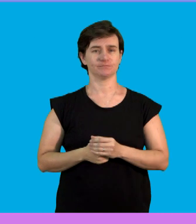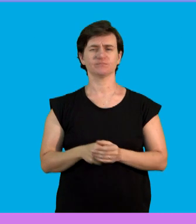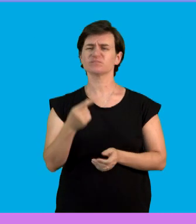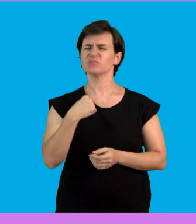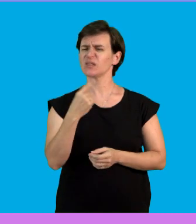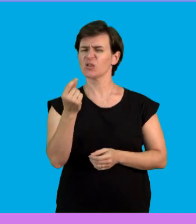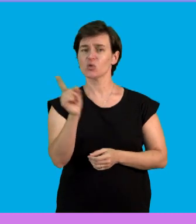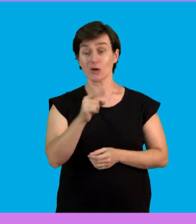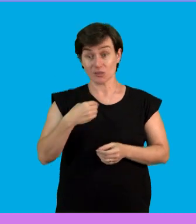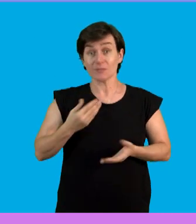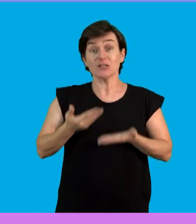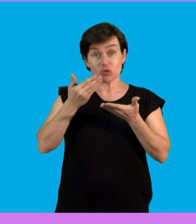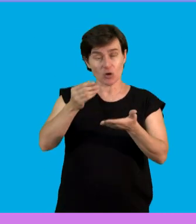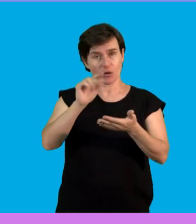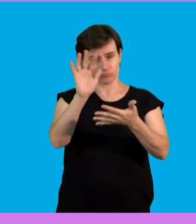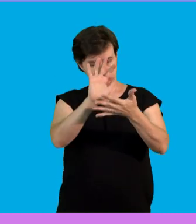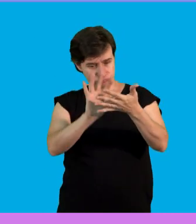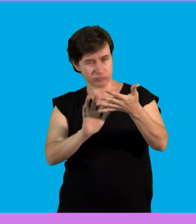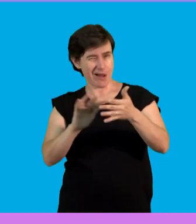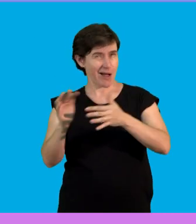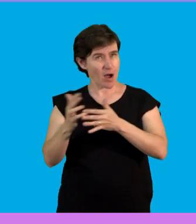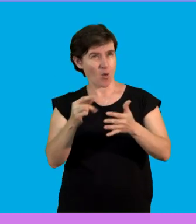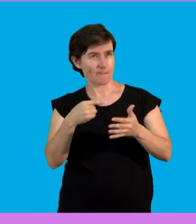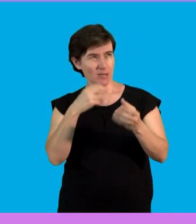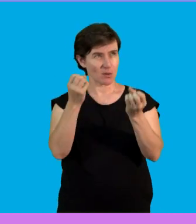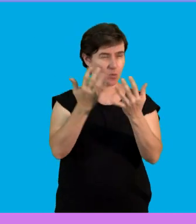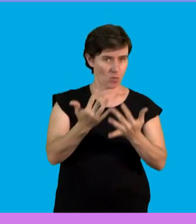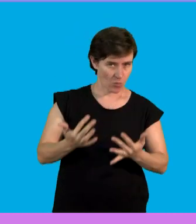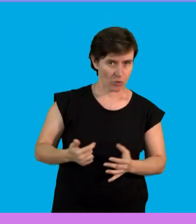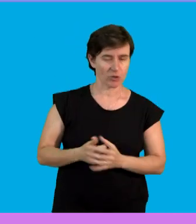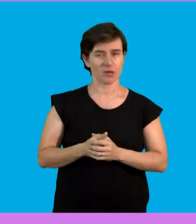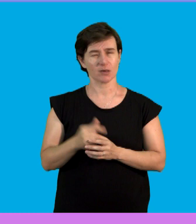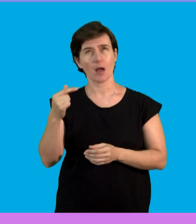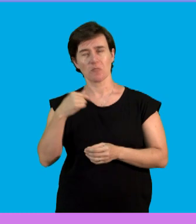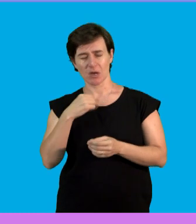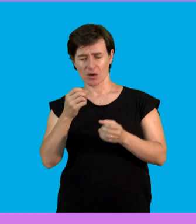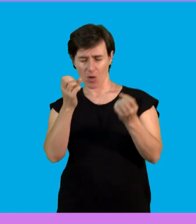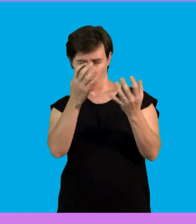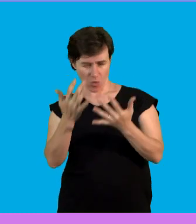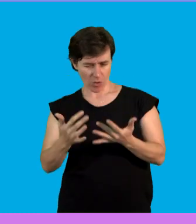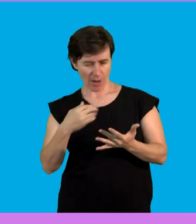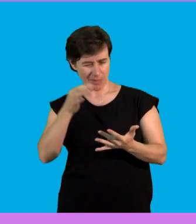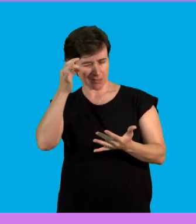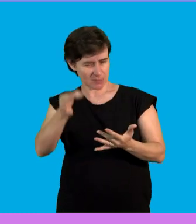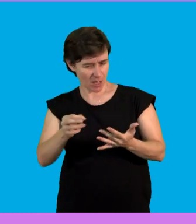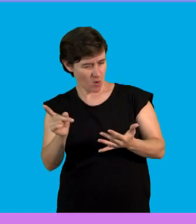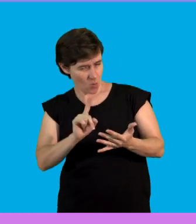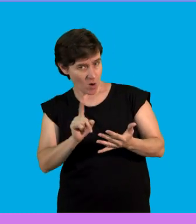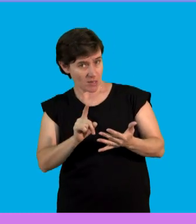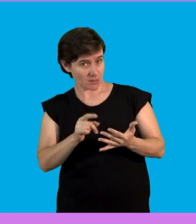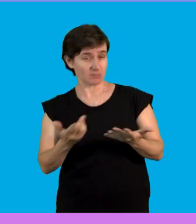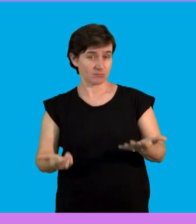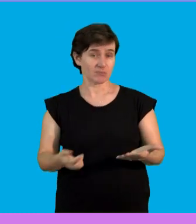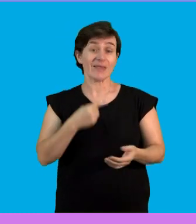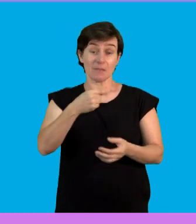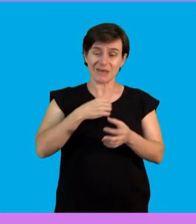So what did I do? I did show my calculations. I arrived at a decision and I